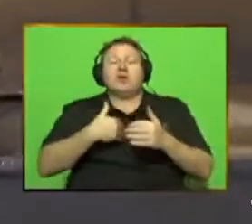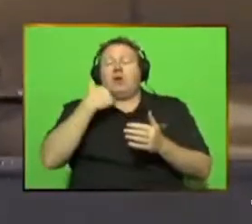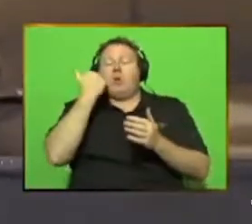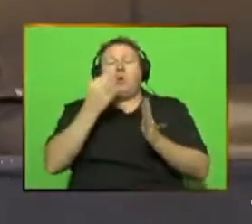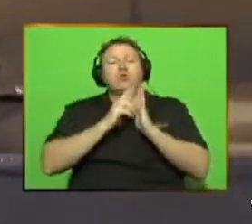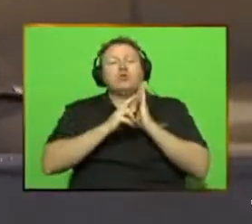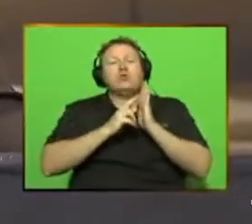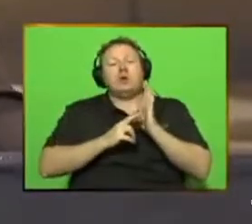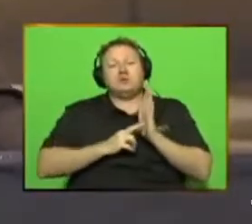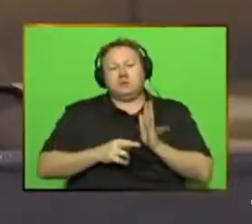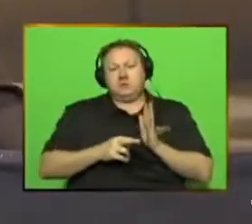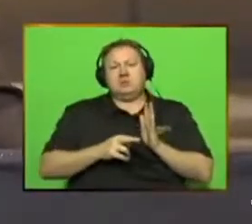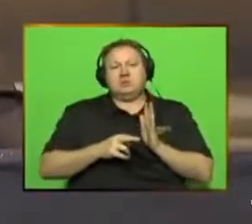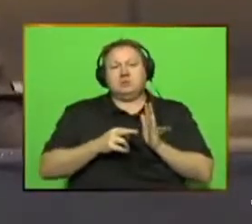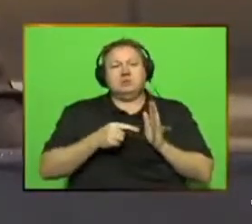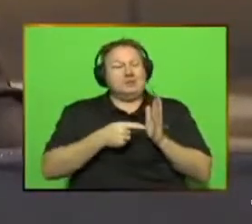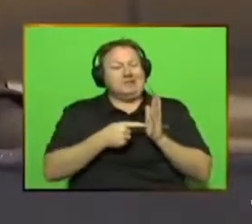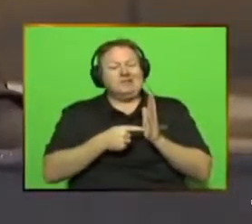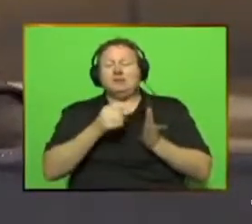results.